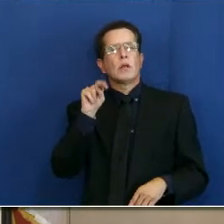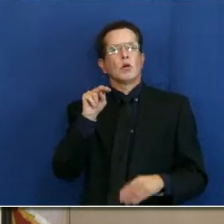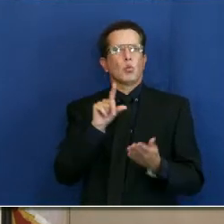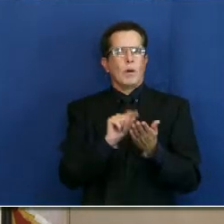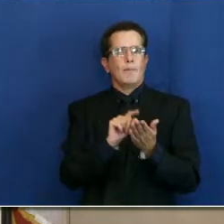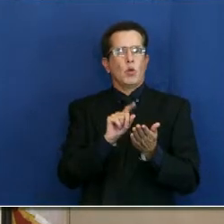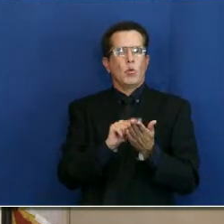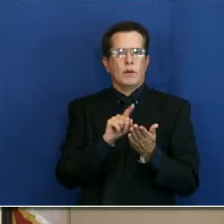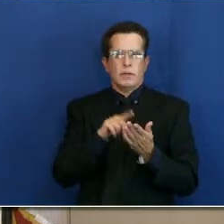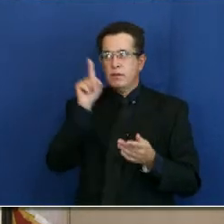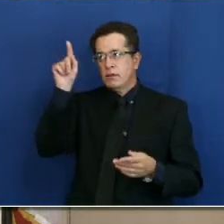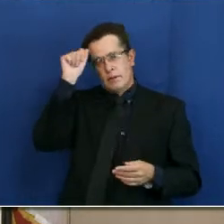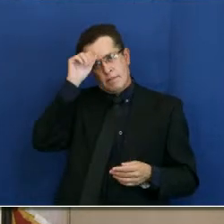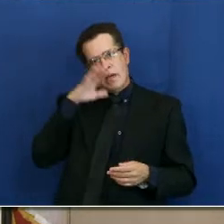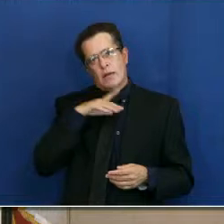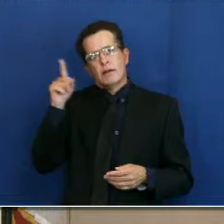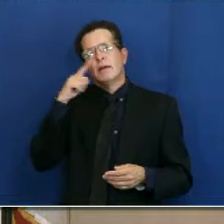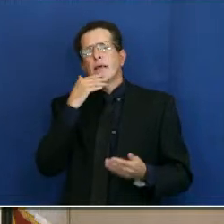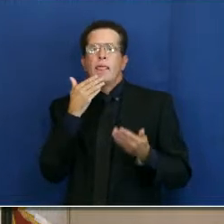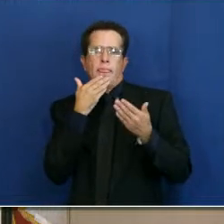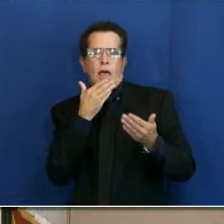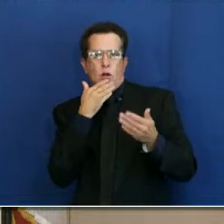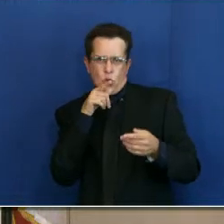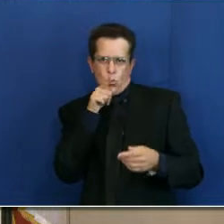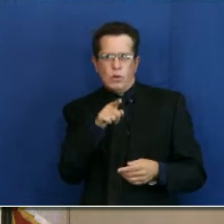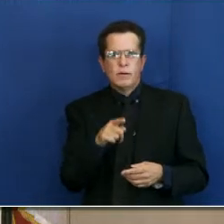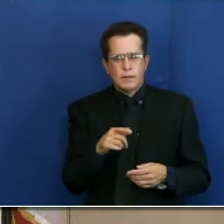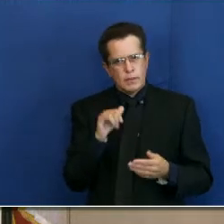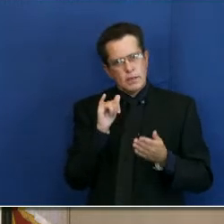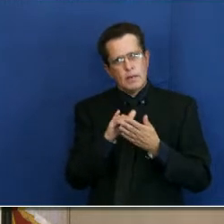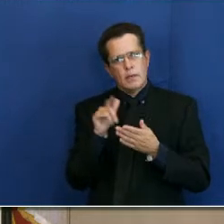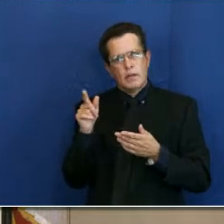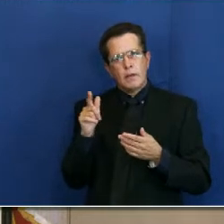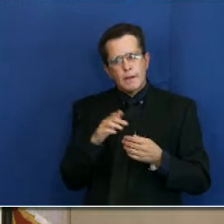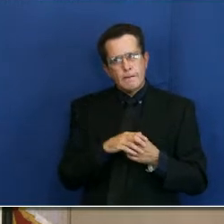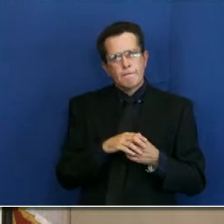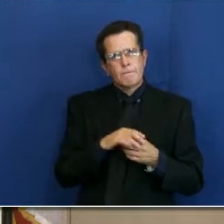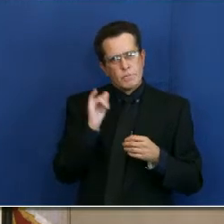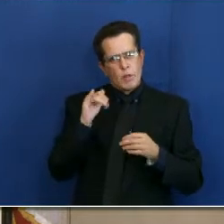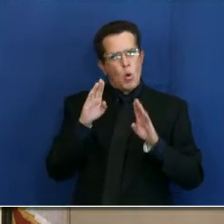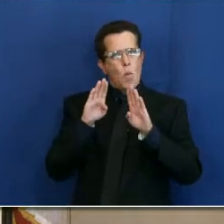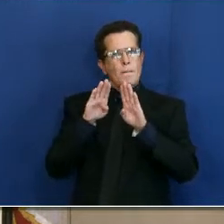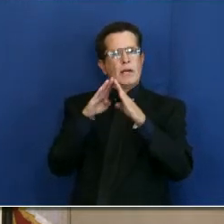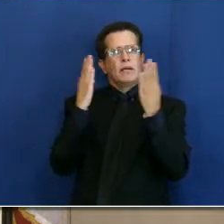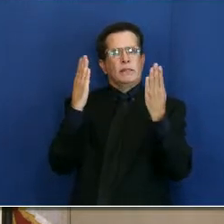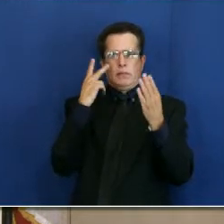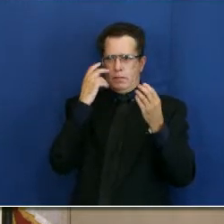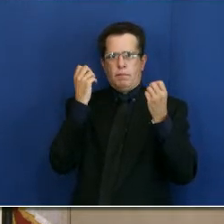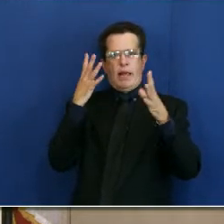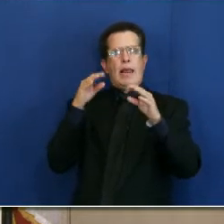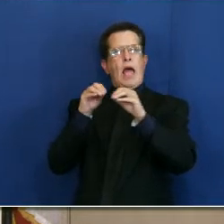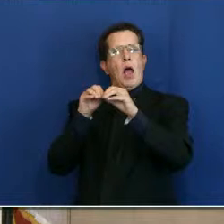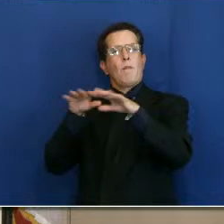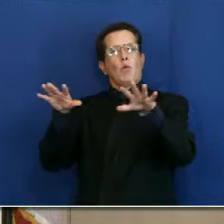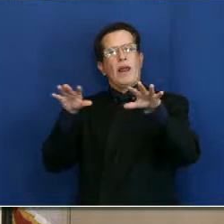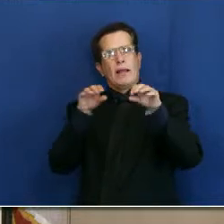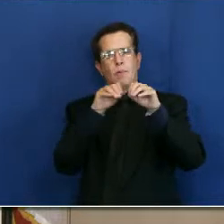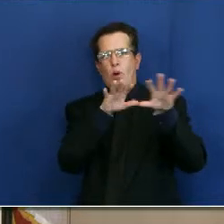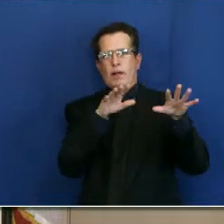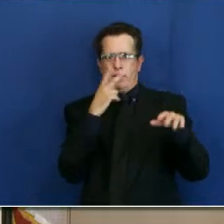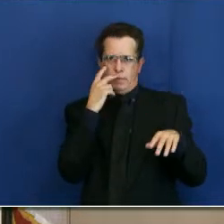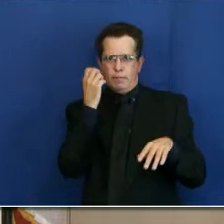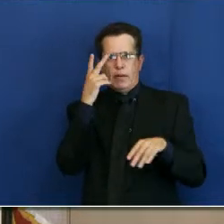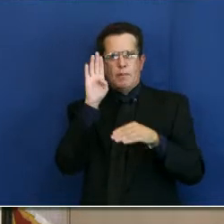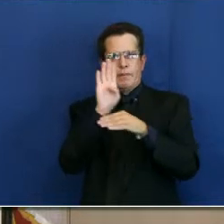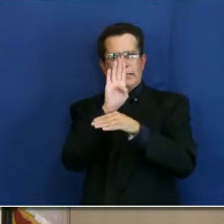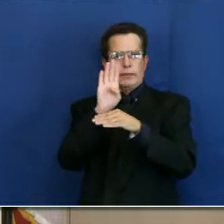Thanks for taking my call. On reopening, you've seen a lot of outbreaks since a lot of businesses were forced